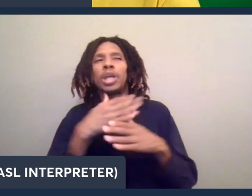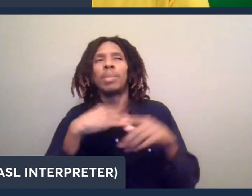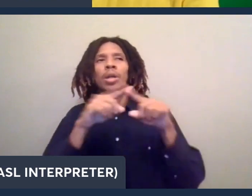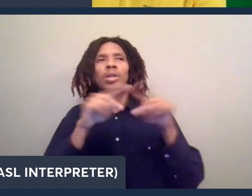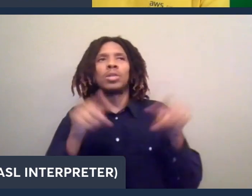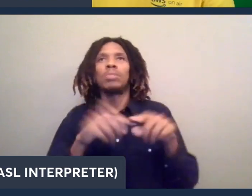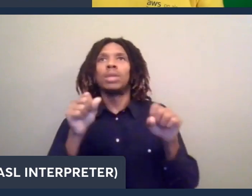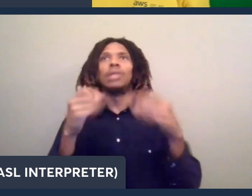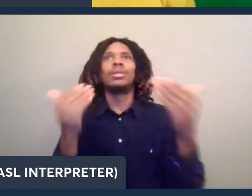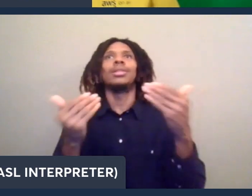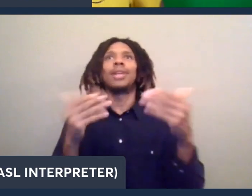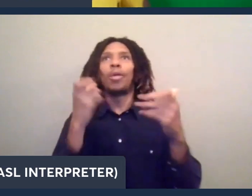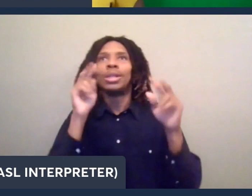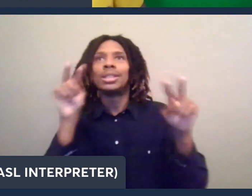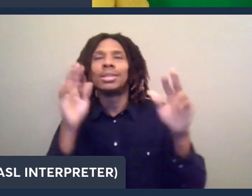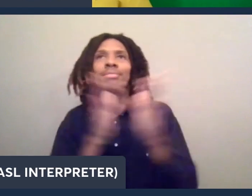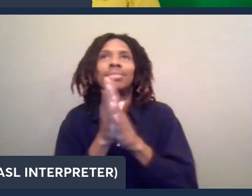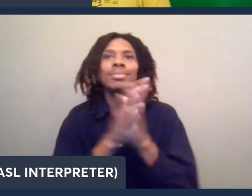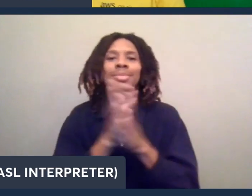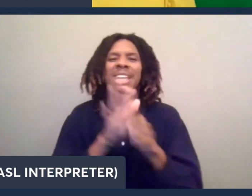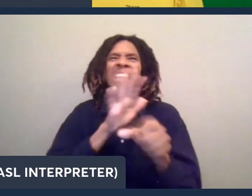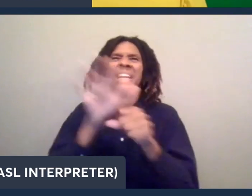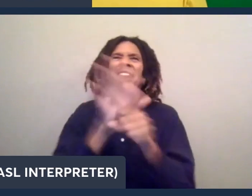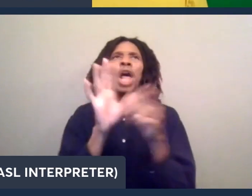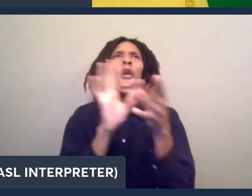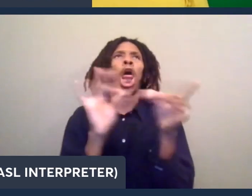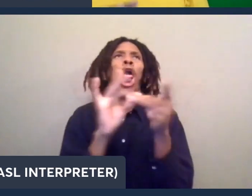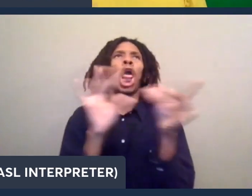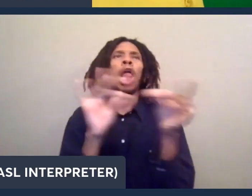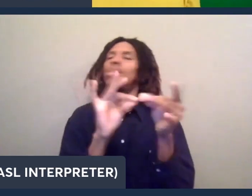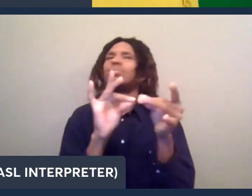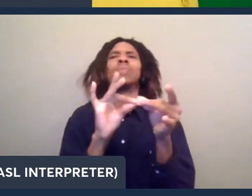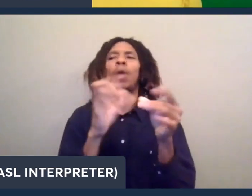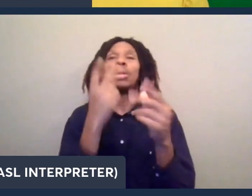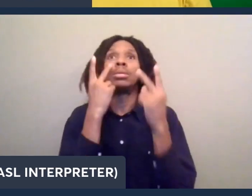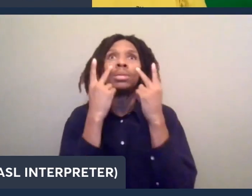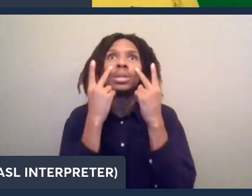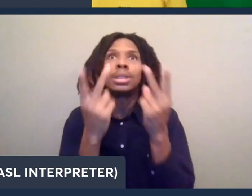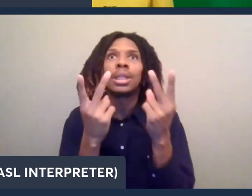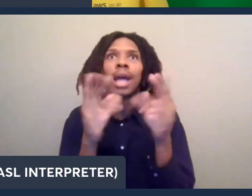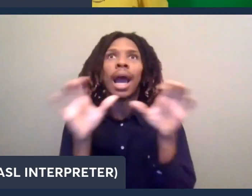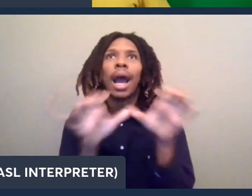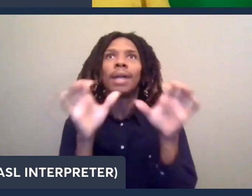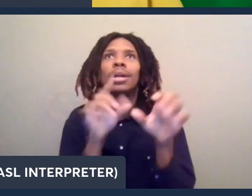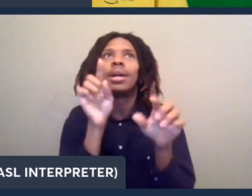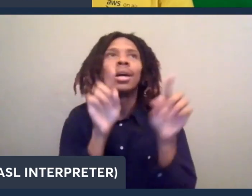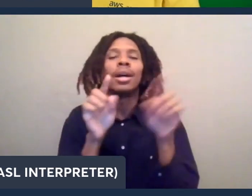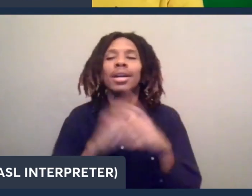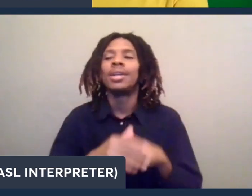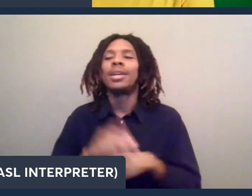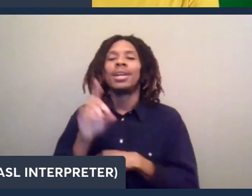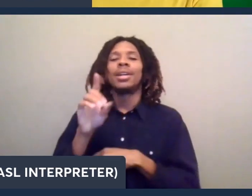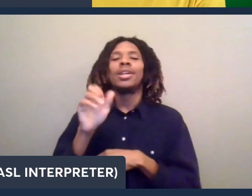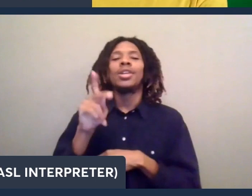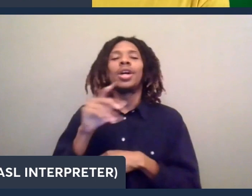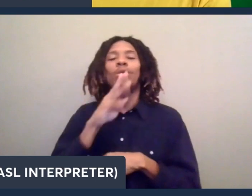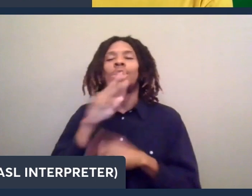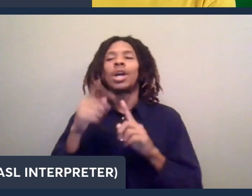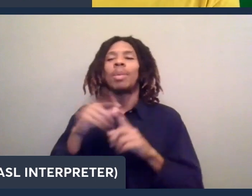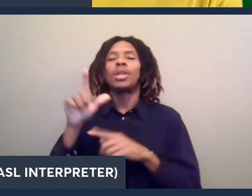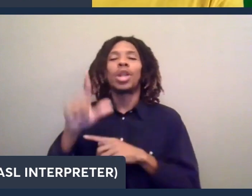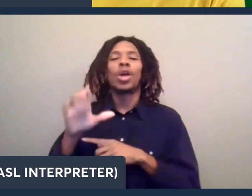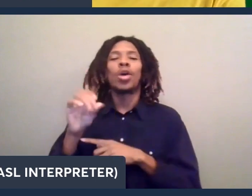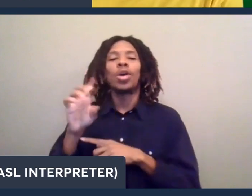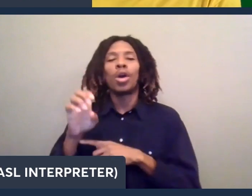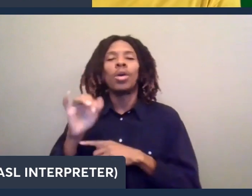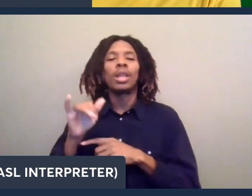Let's do that. Let's take a look at it. Yeah. Enough with the words. Let's see it in action. I'm kind of this, like, you know, we talk about the low code approach to things, and